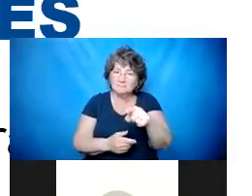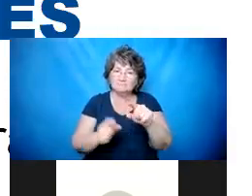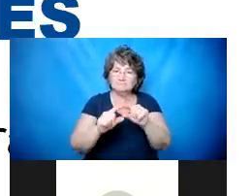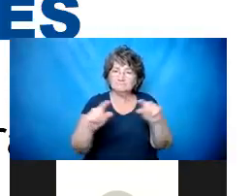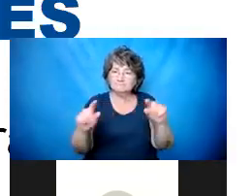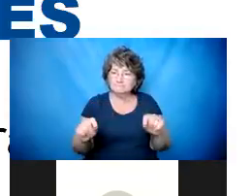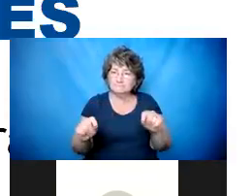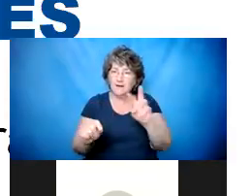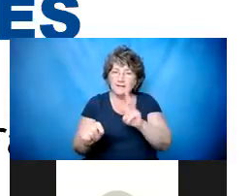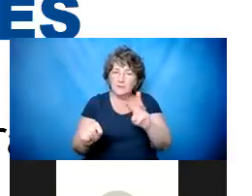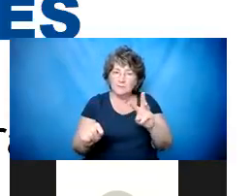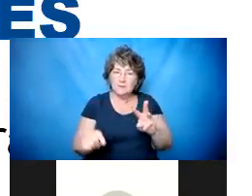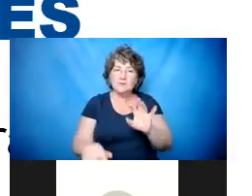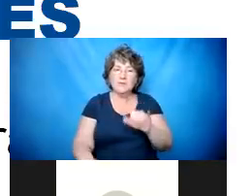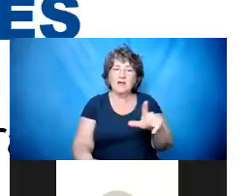And if you go to our website,